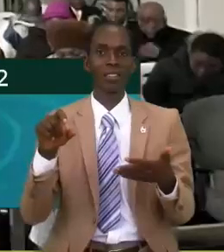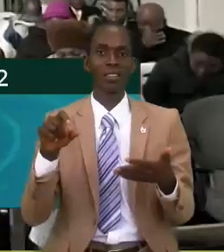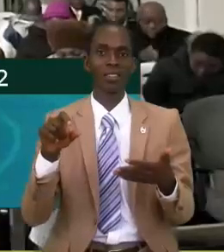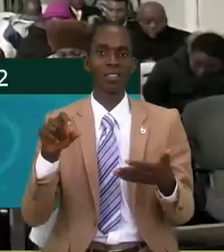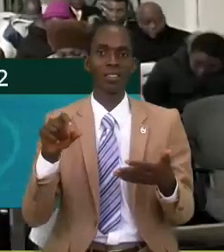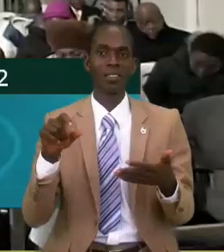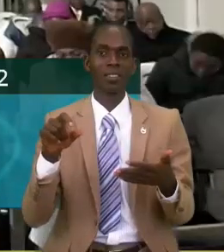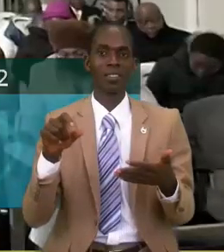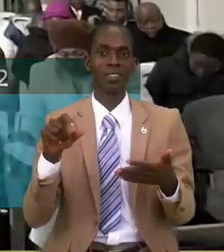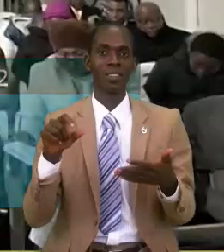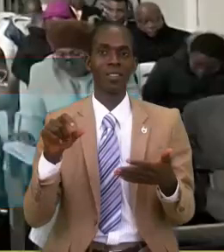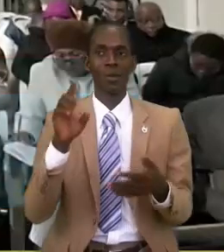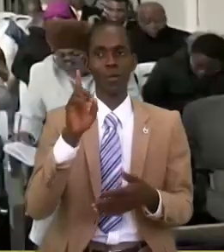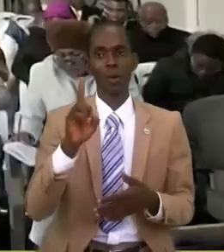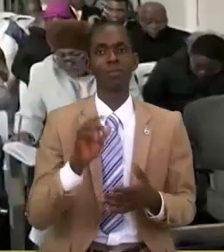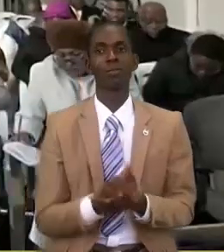us